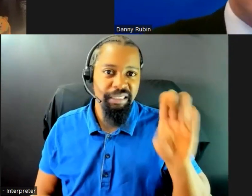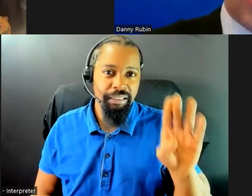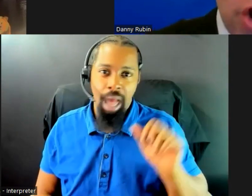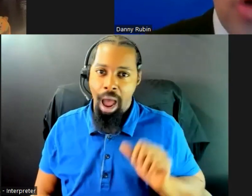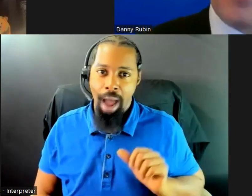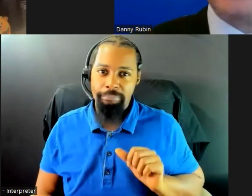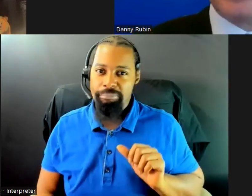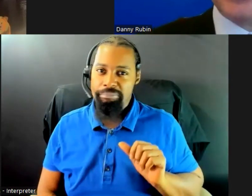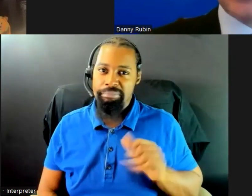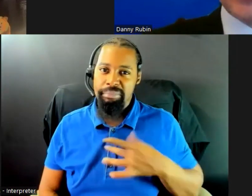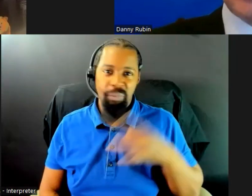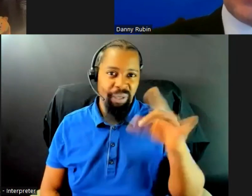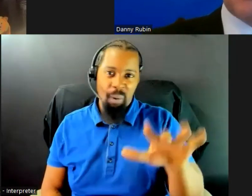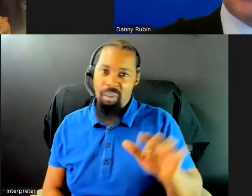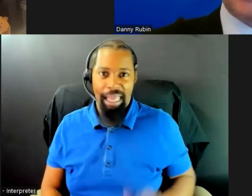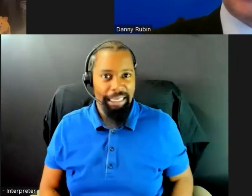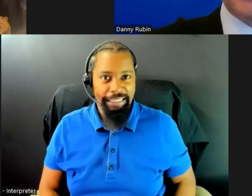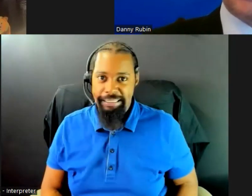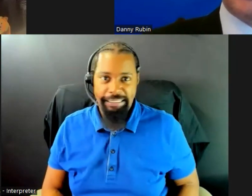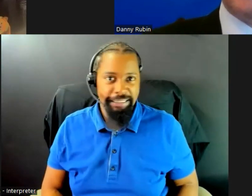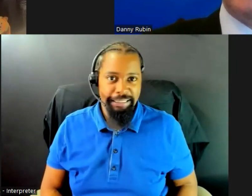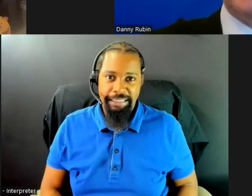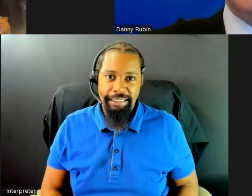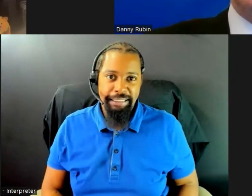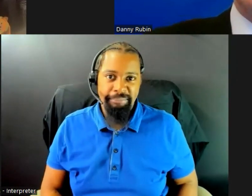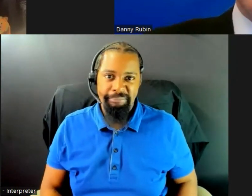fashion. Nobody likes a snob.